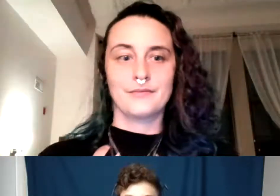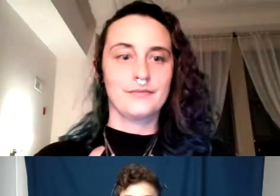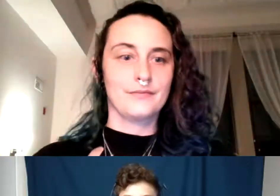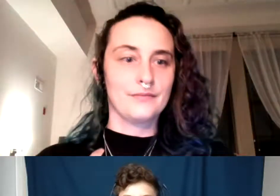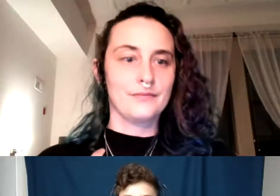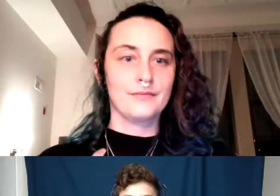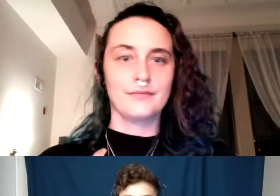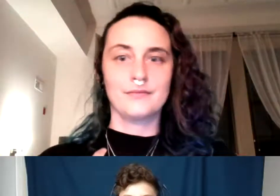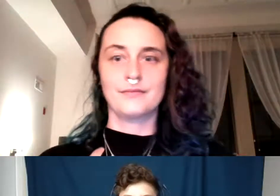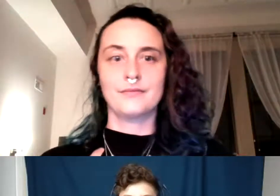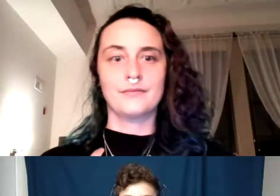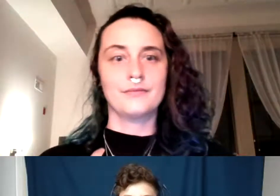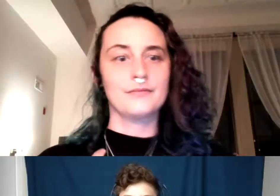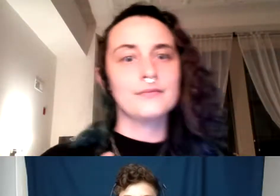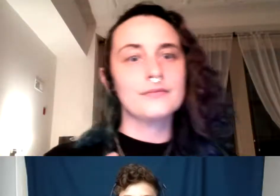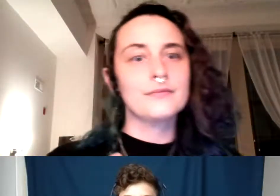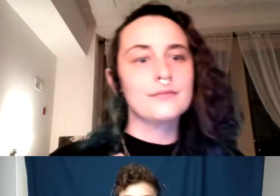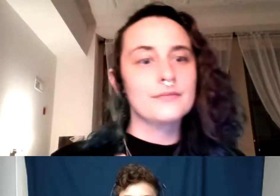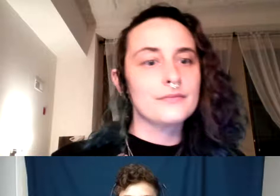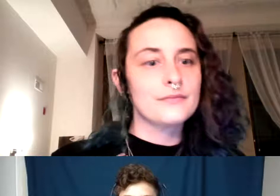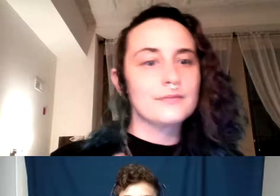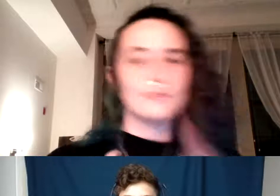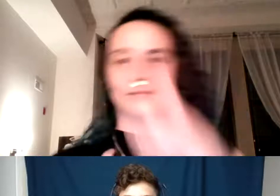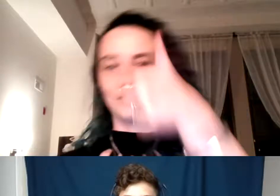Give me a thumbs up when it's officially streaming.